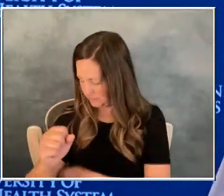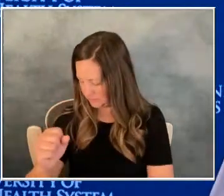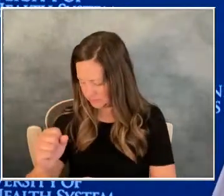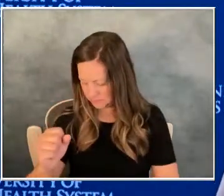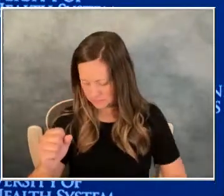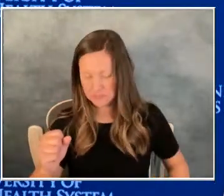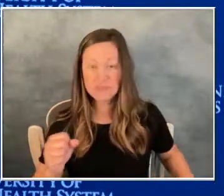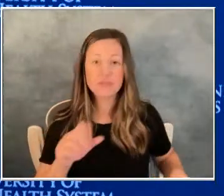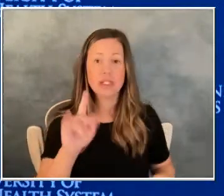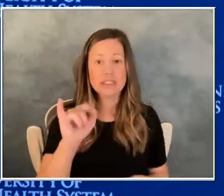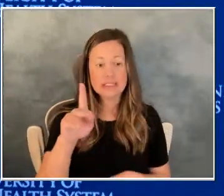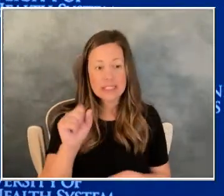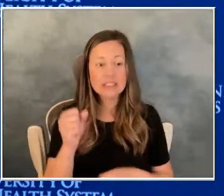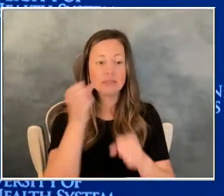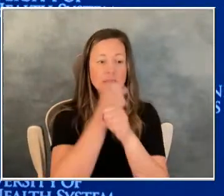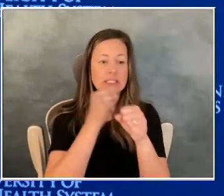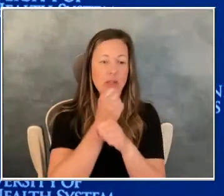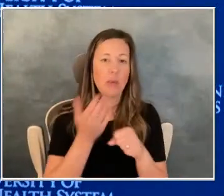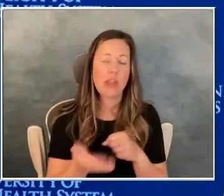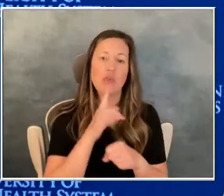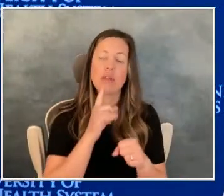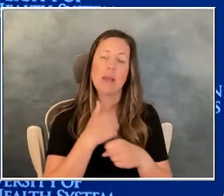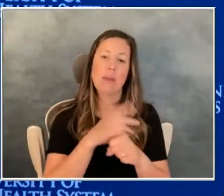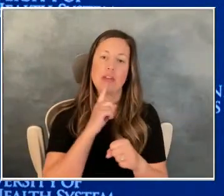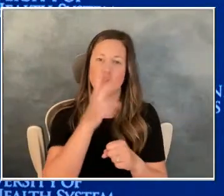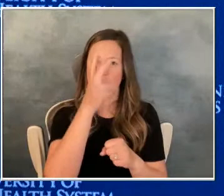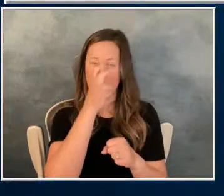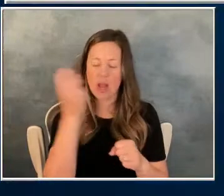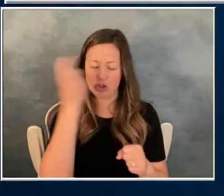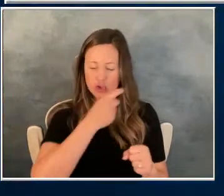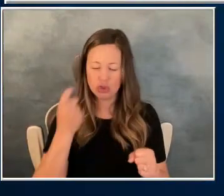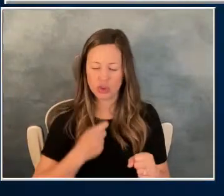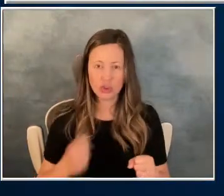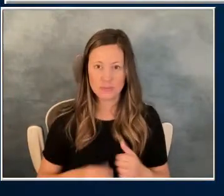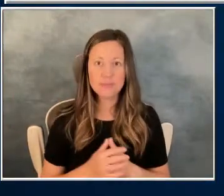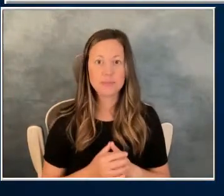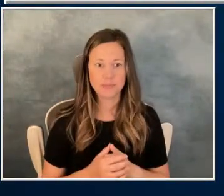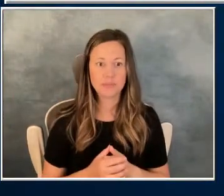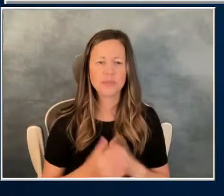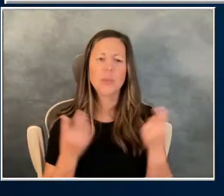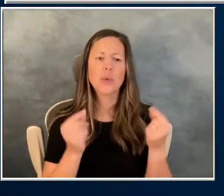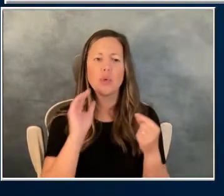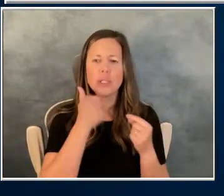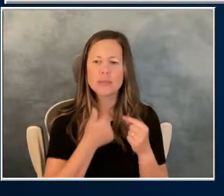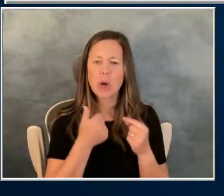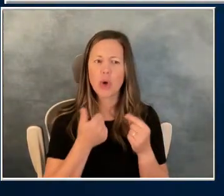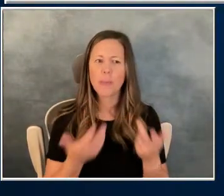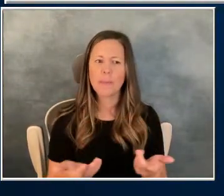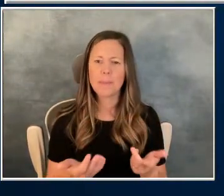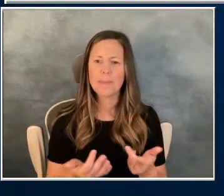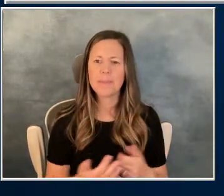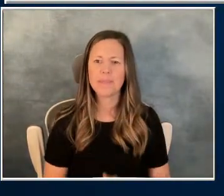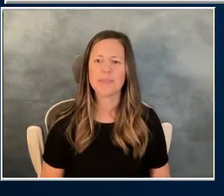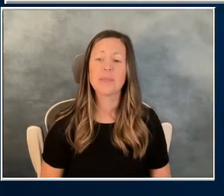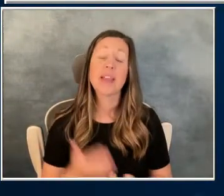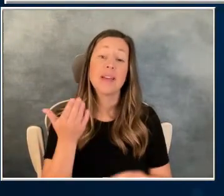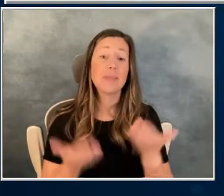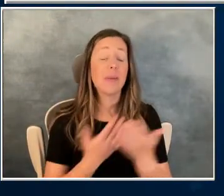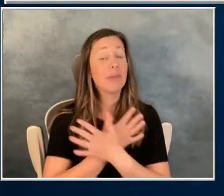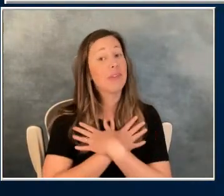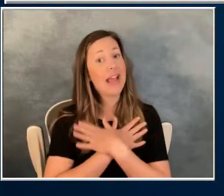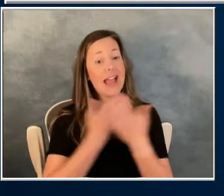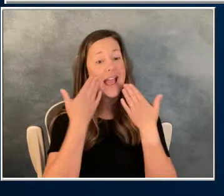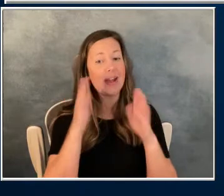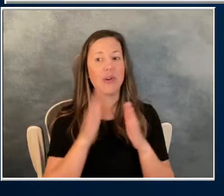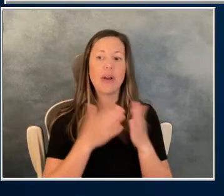so get that bug spray on as well as your sunscreen as well. What are you going to be doing tomorrow, Dr. Hawkinson? Probably relaxing. I don't know. Nice. Probably working.